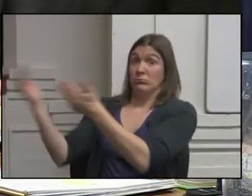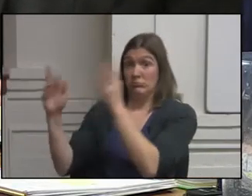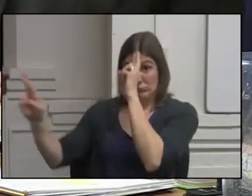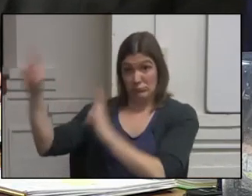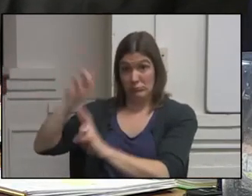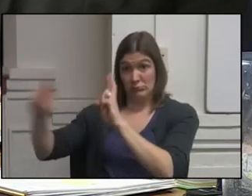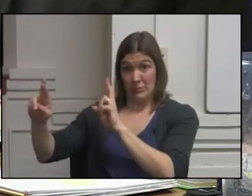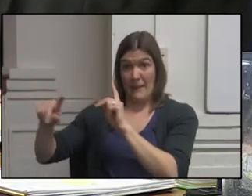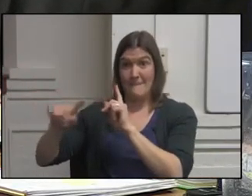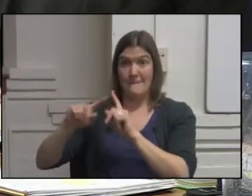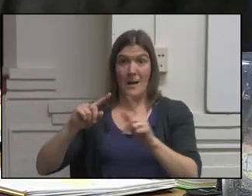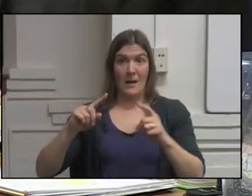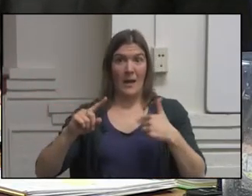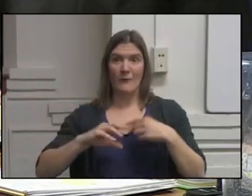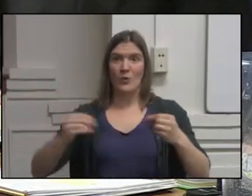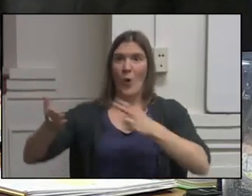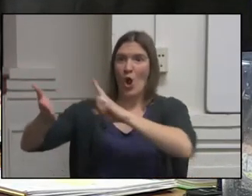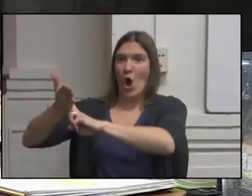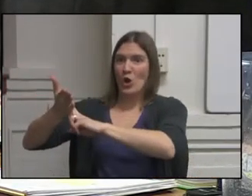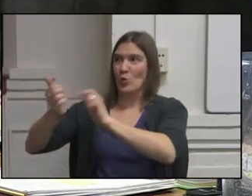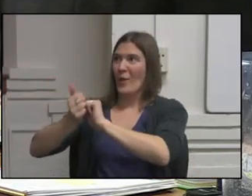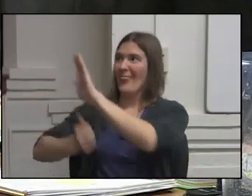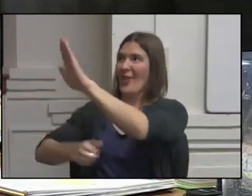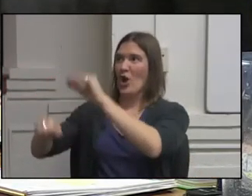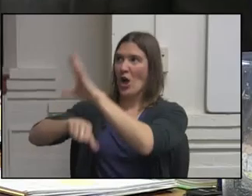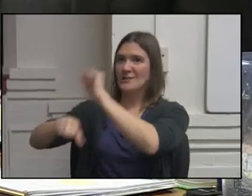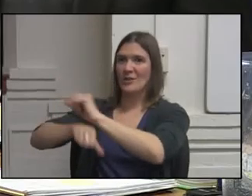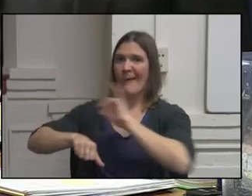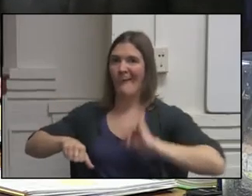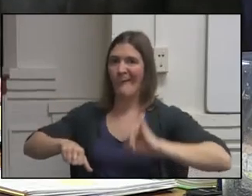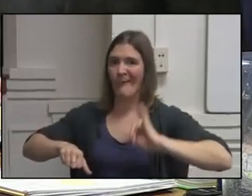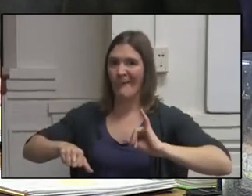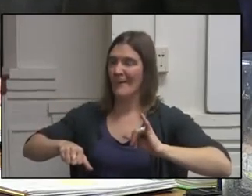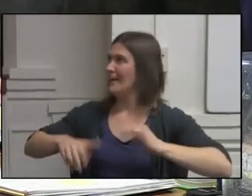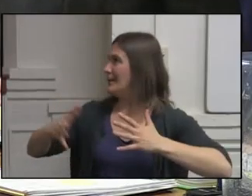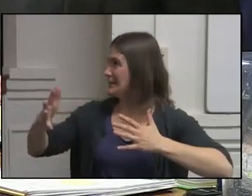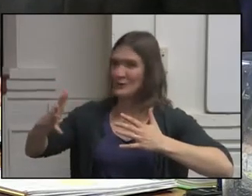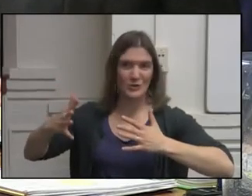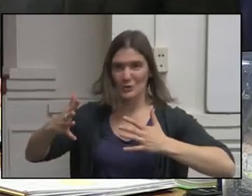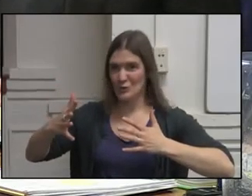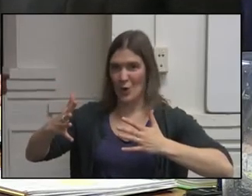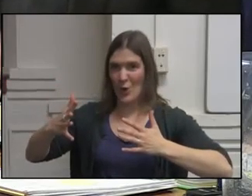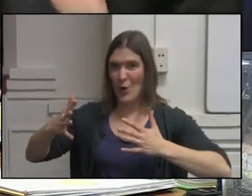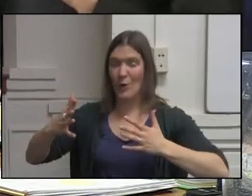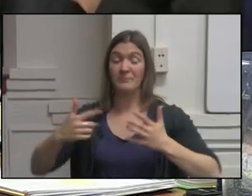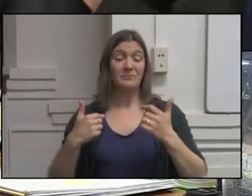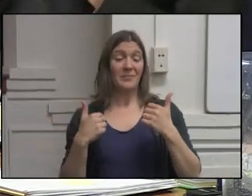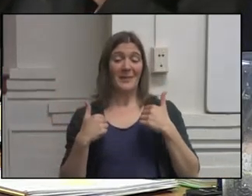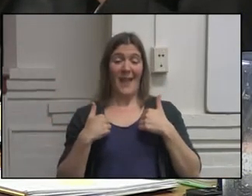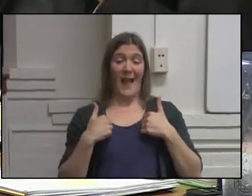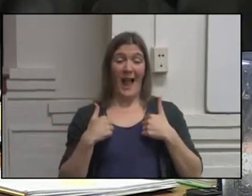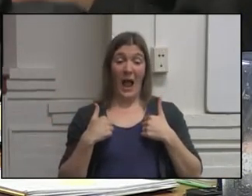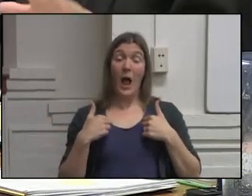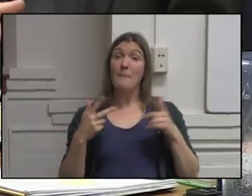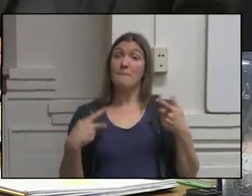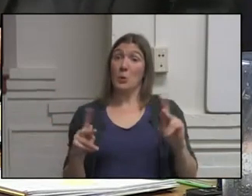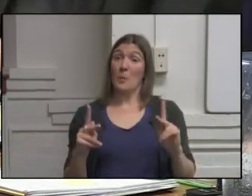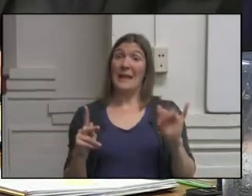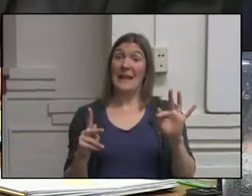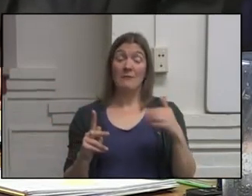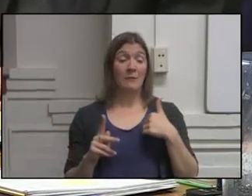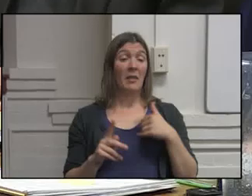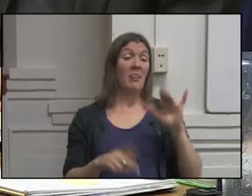don't have a contractual relationship with the state's consultant. And so the matter that's before you tonight, I'm actually authorized when we do a